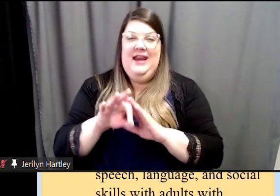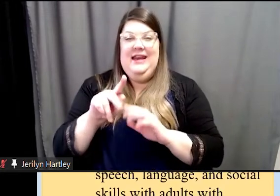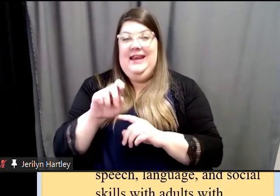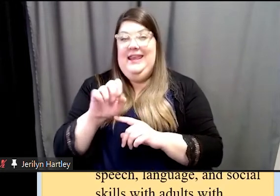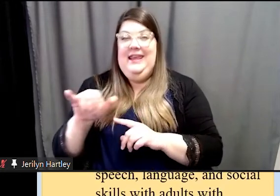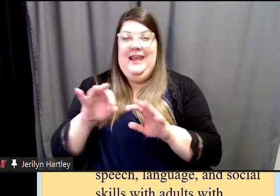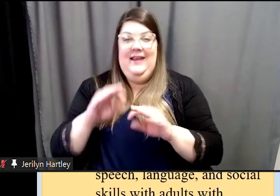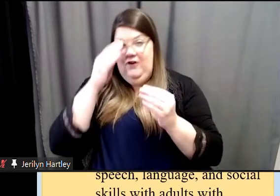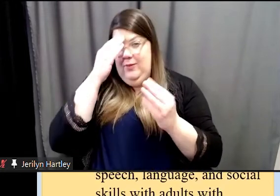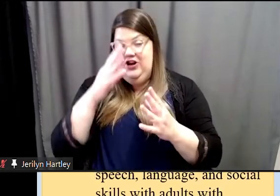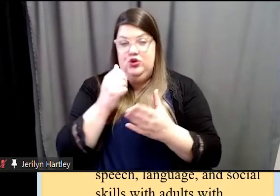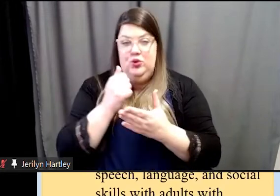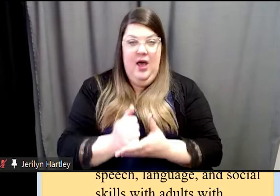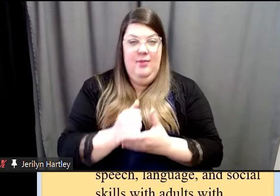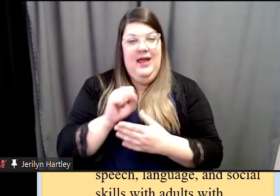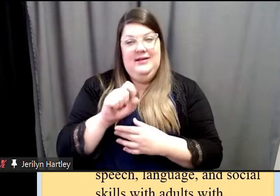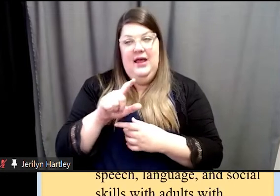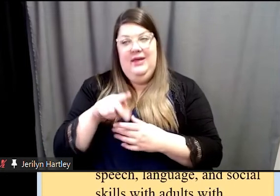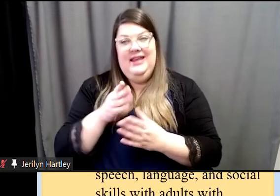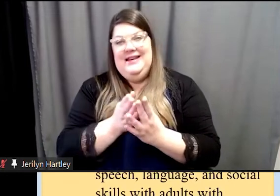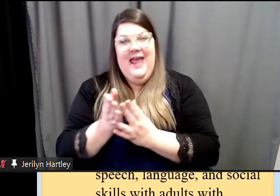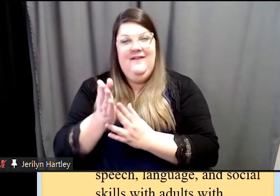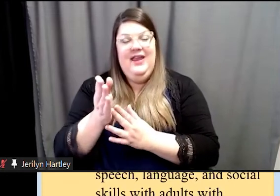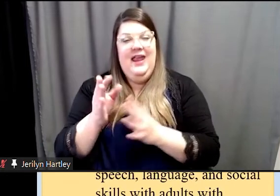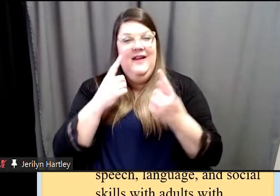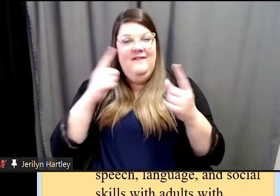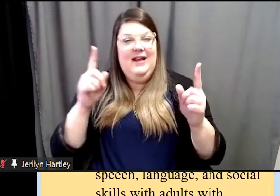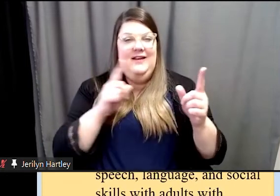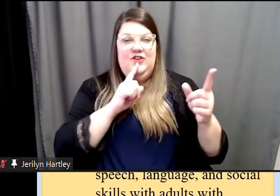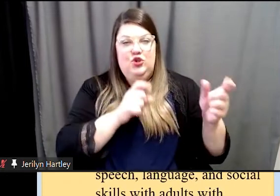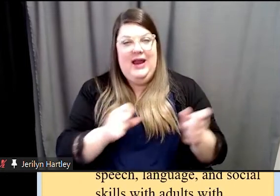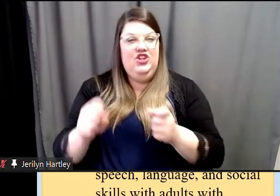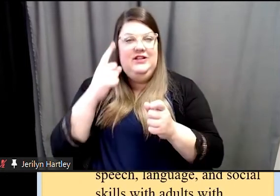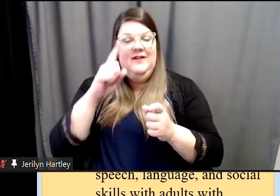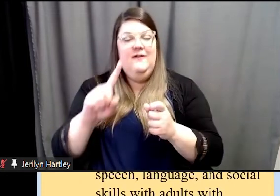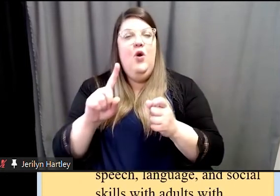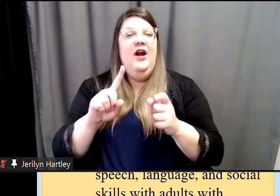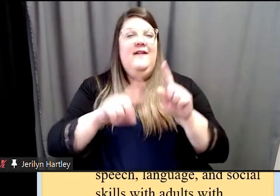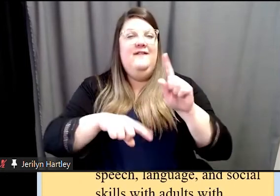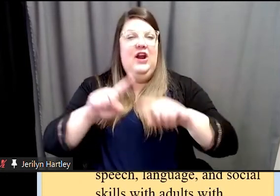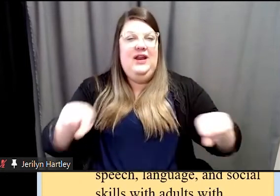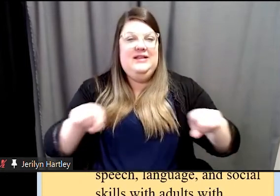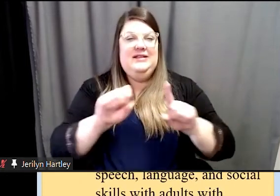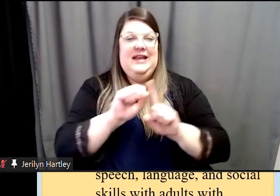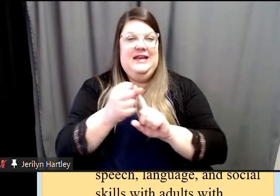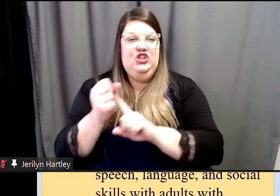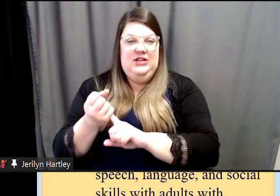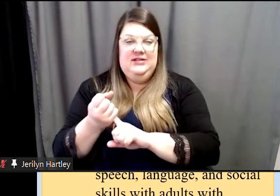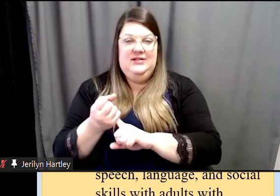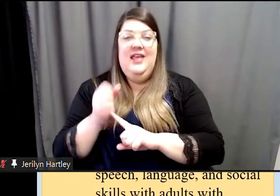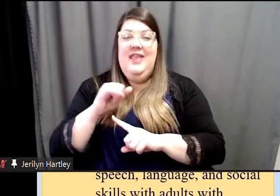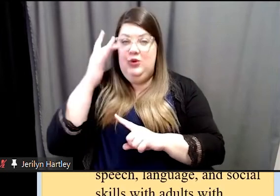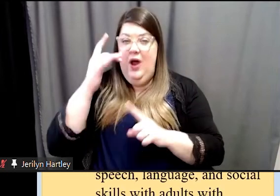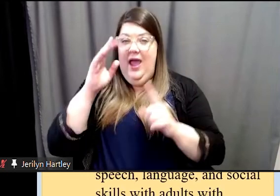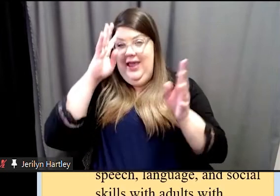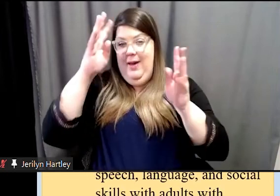that could help SLPs navigate effective strategies for various conditions. So that is why I came up